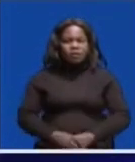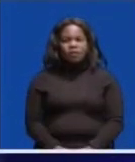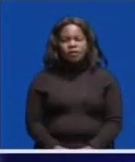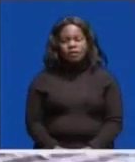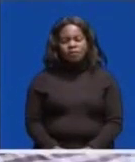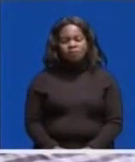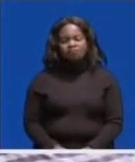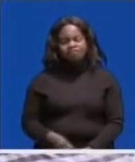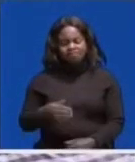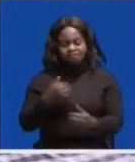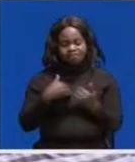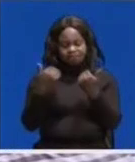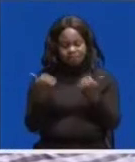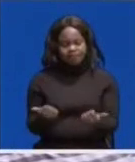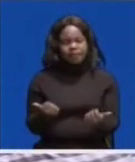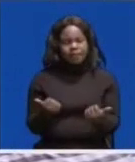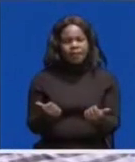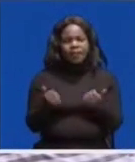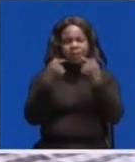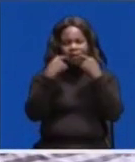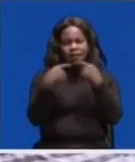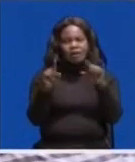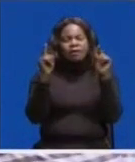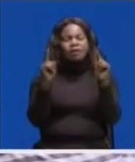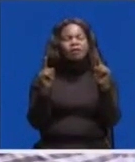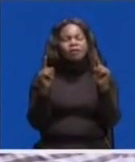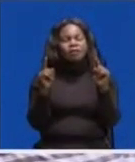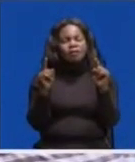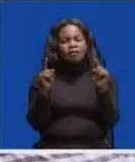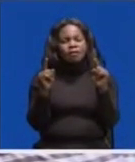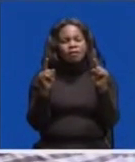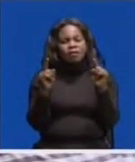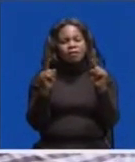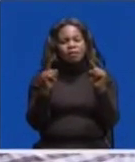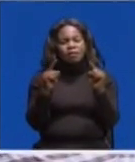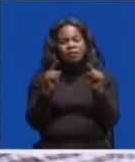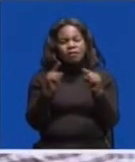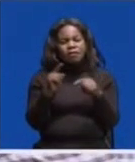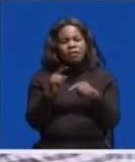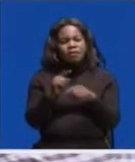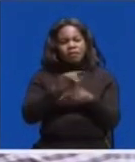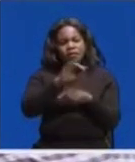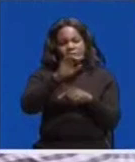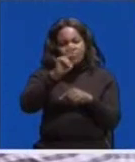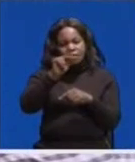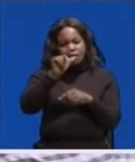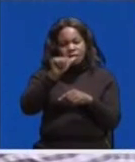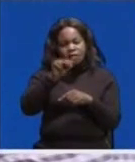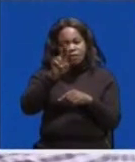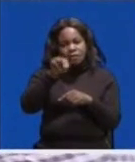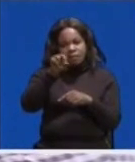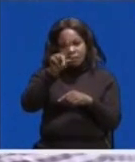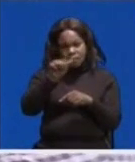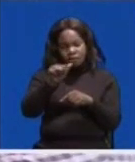I therefore declare that the said Kaunda Julius to be this